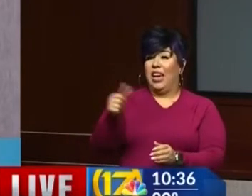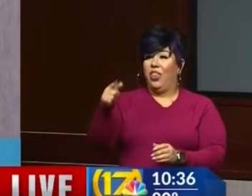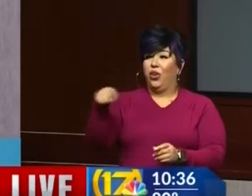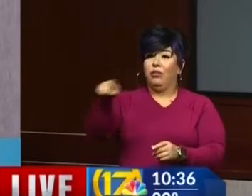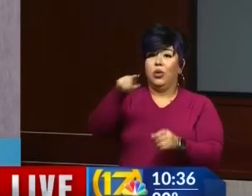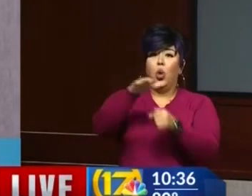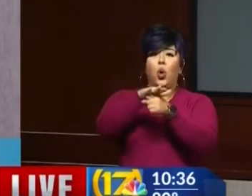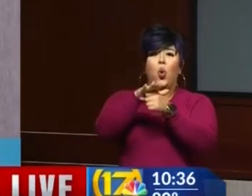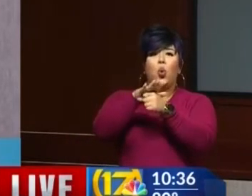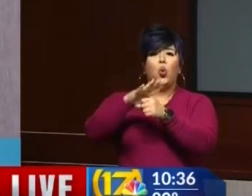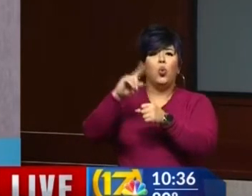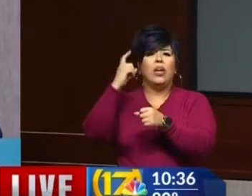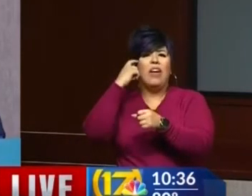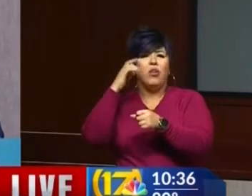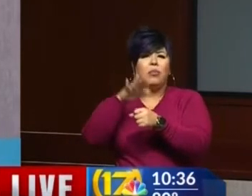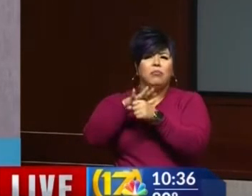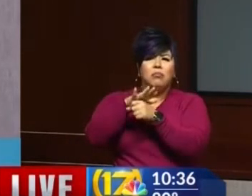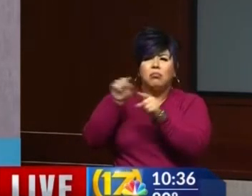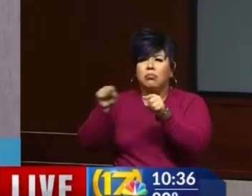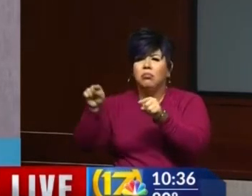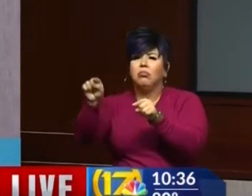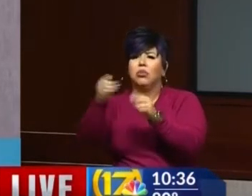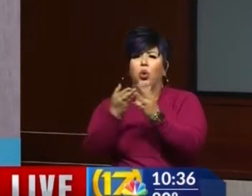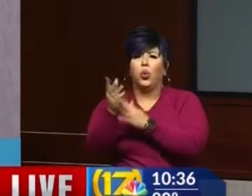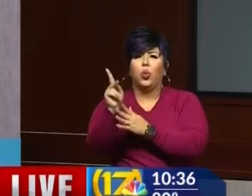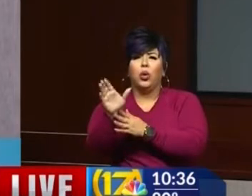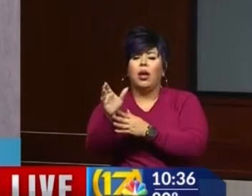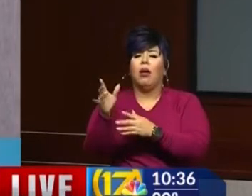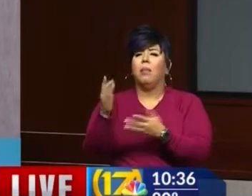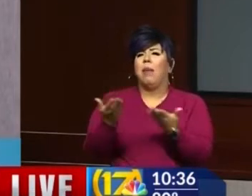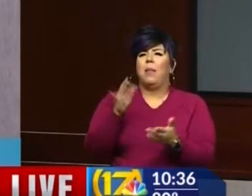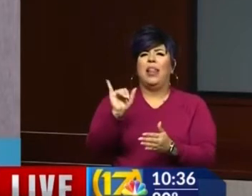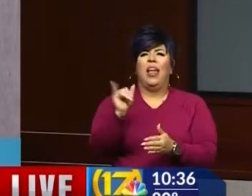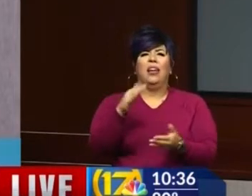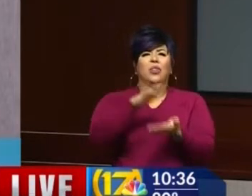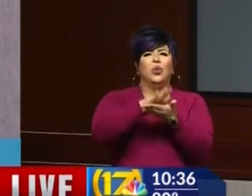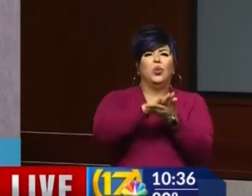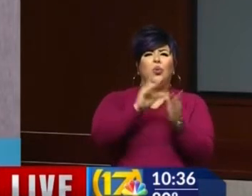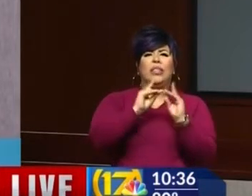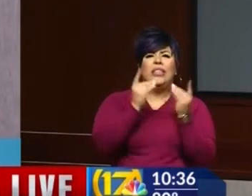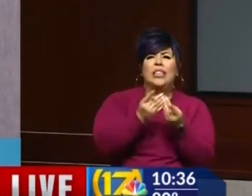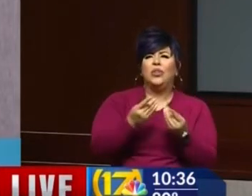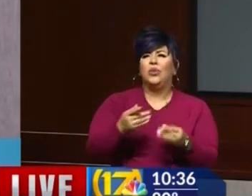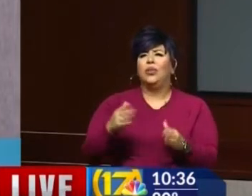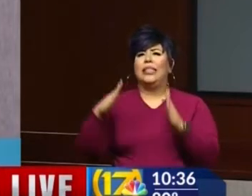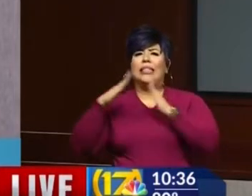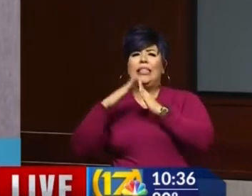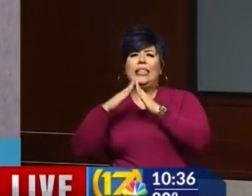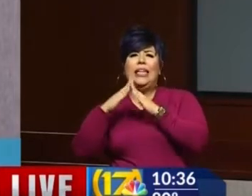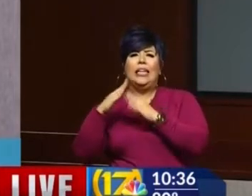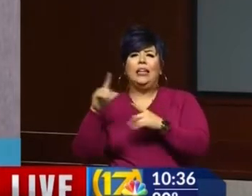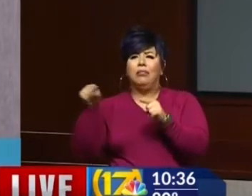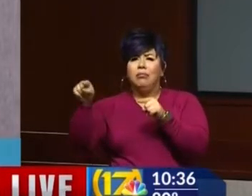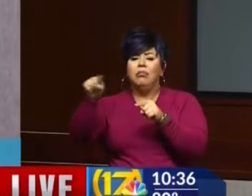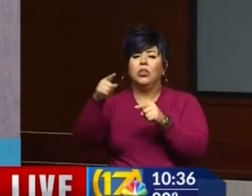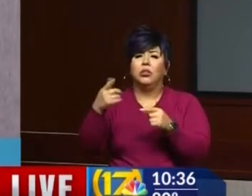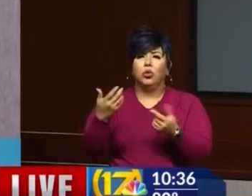local governments across Kern County, school districts, cities to